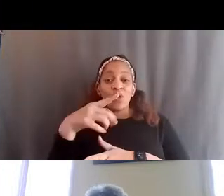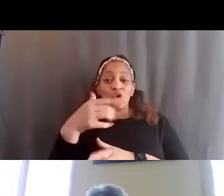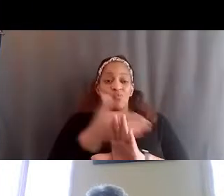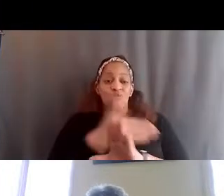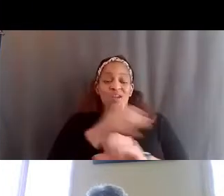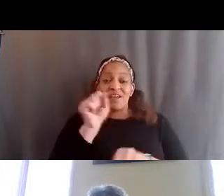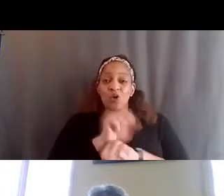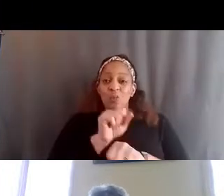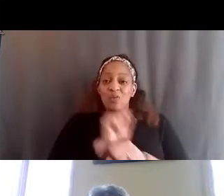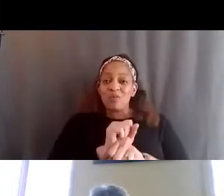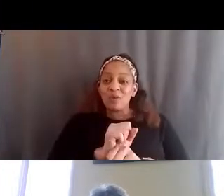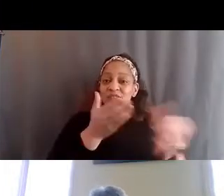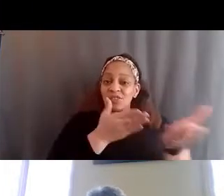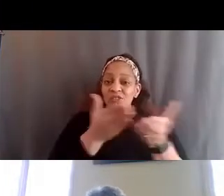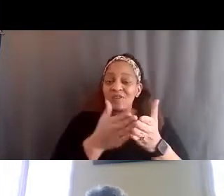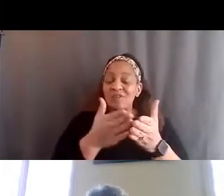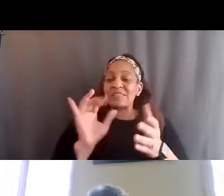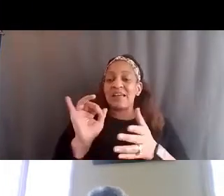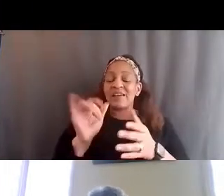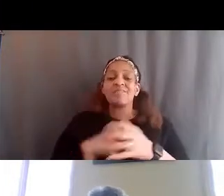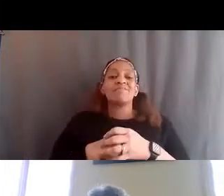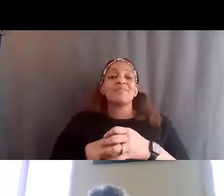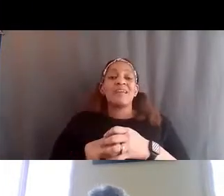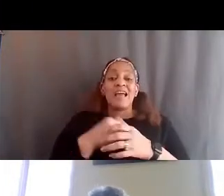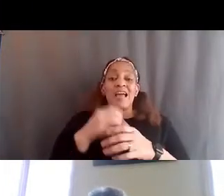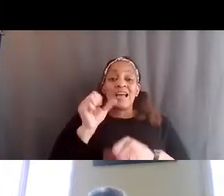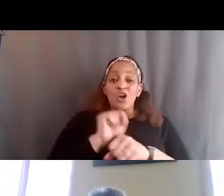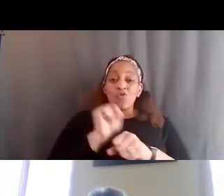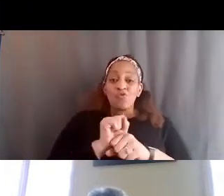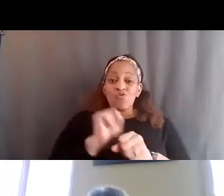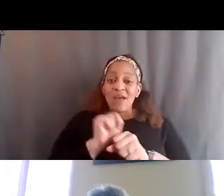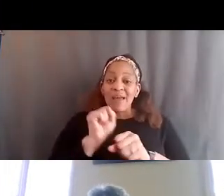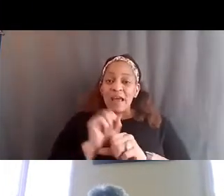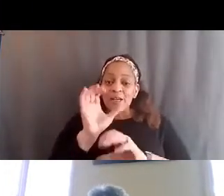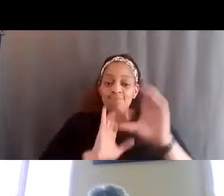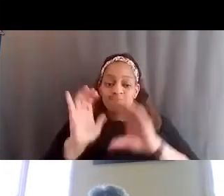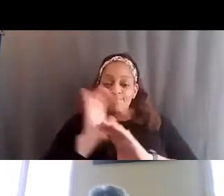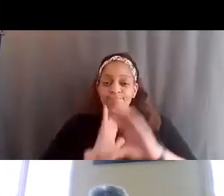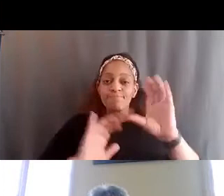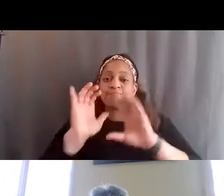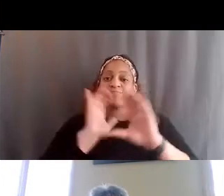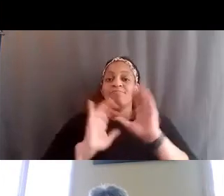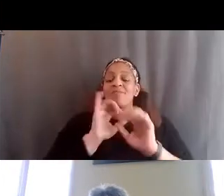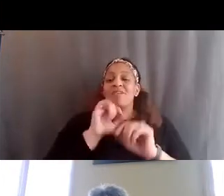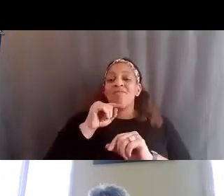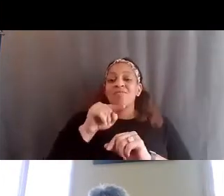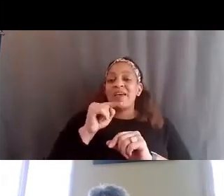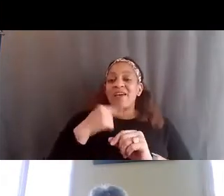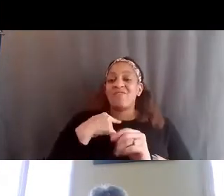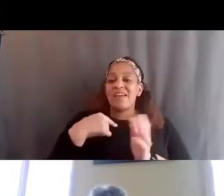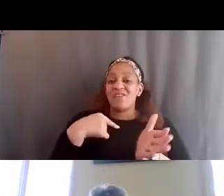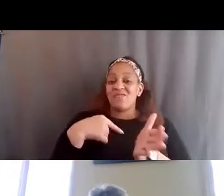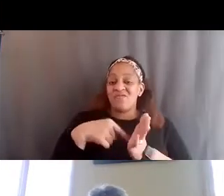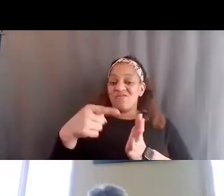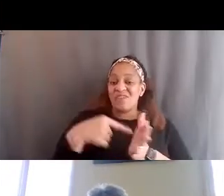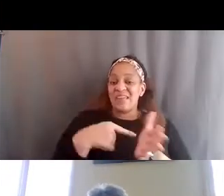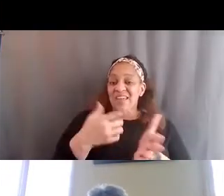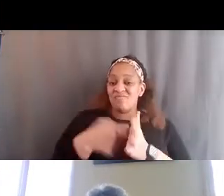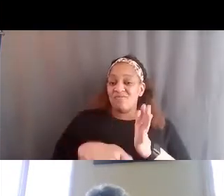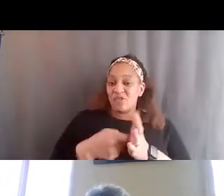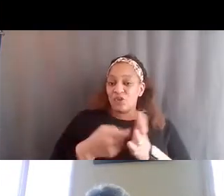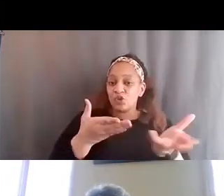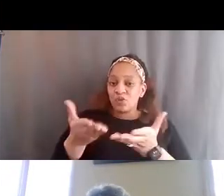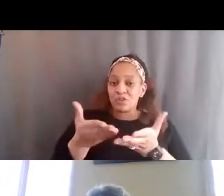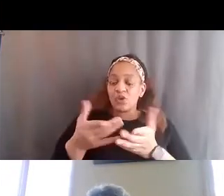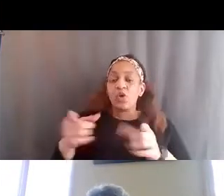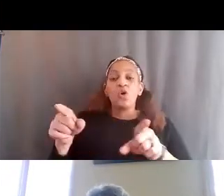job or career plan, paying for those on an outcome basis rather than fee for service. Also paying for